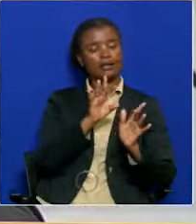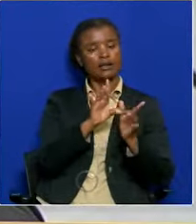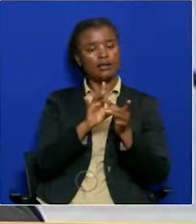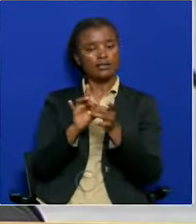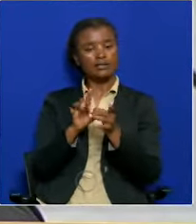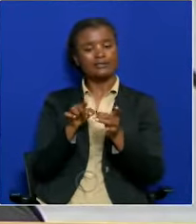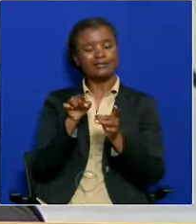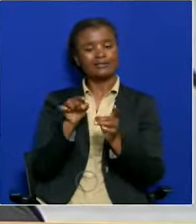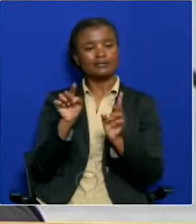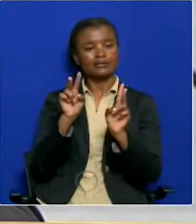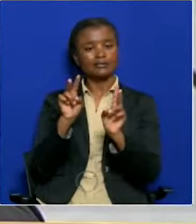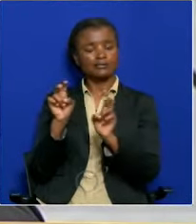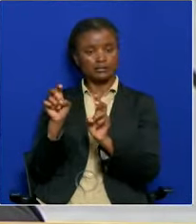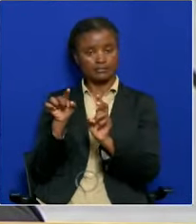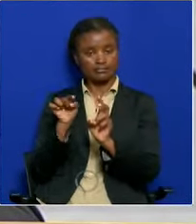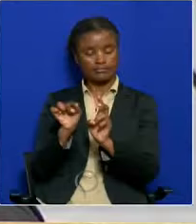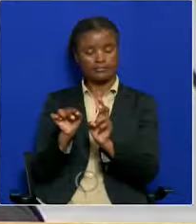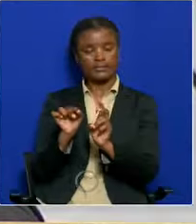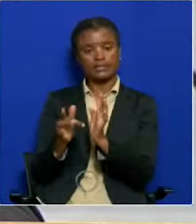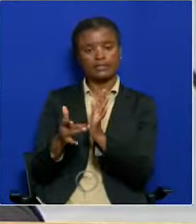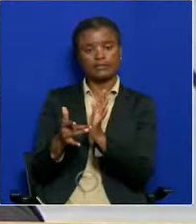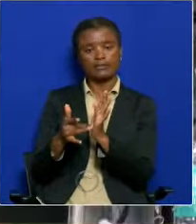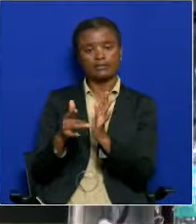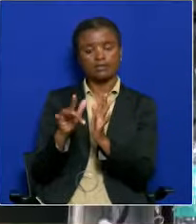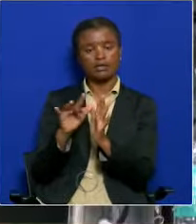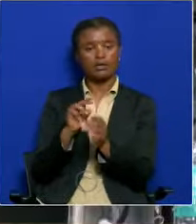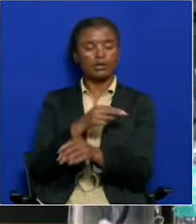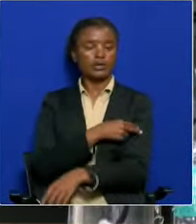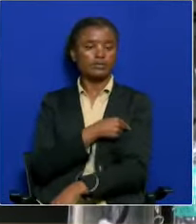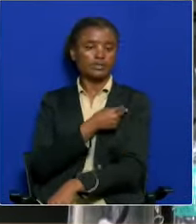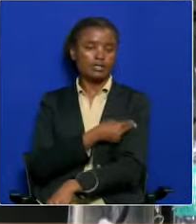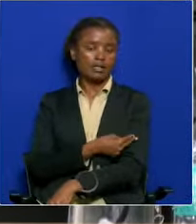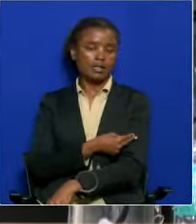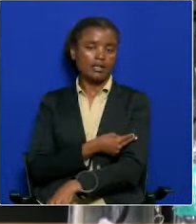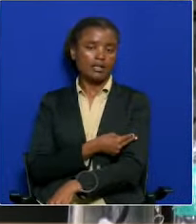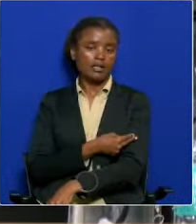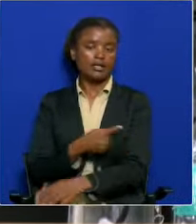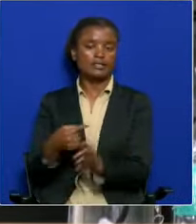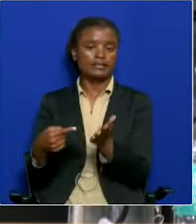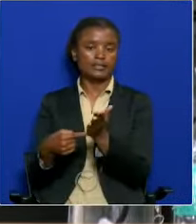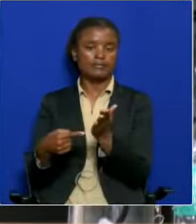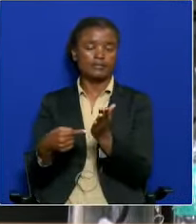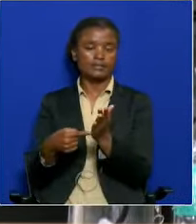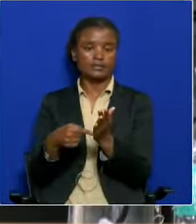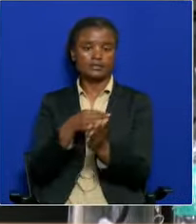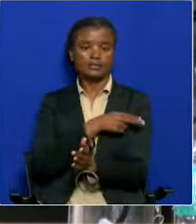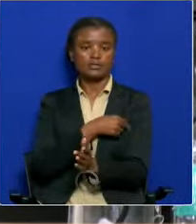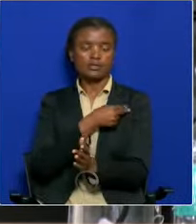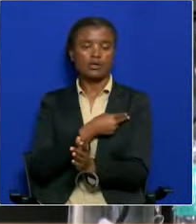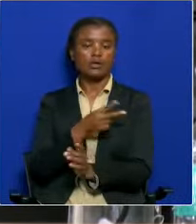scandal and the death of Babita Diokara. Can you see that?